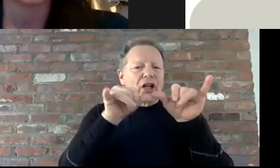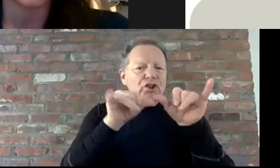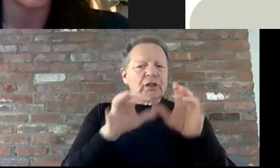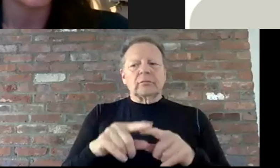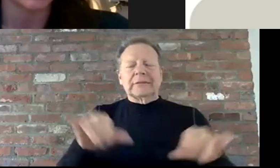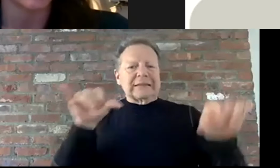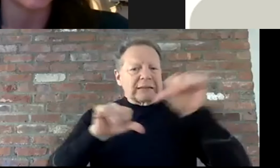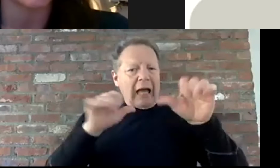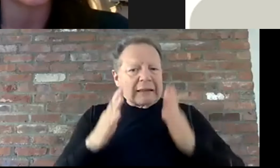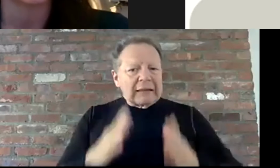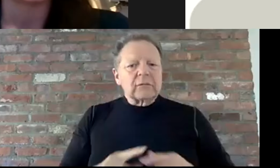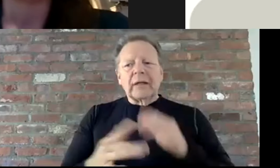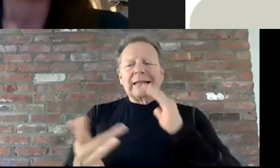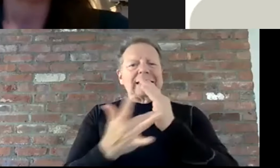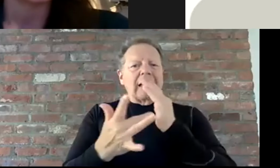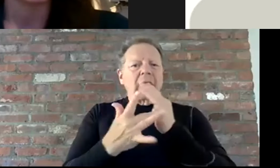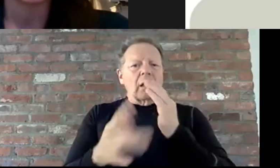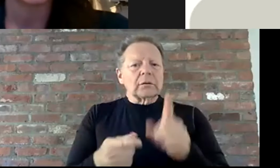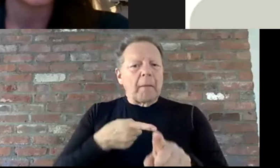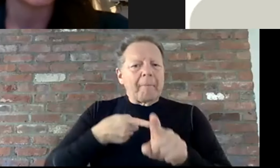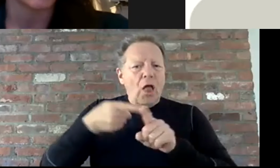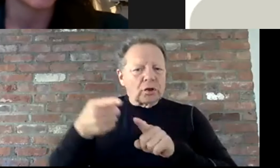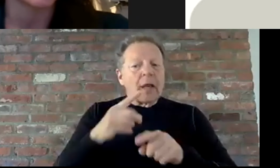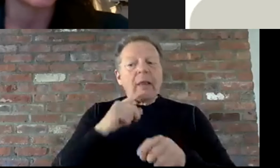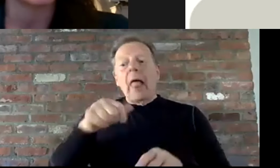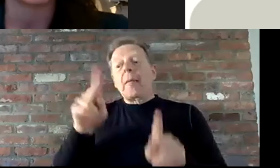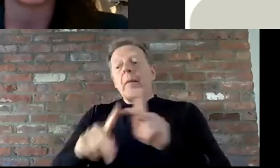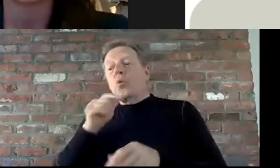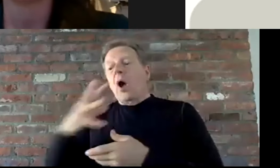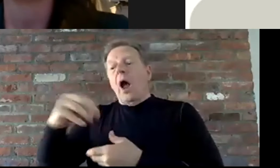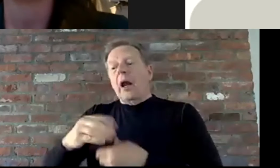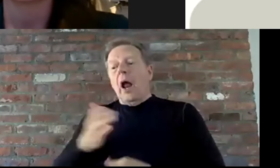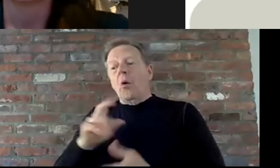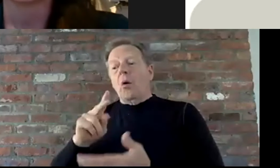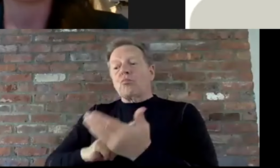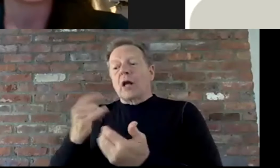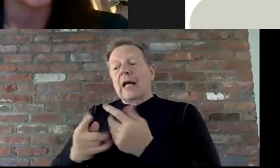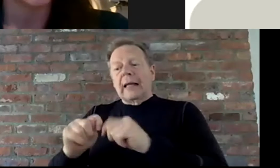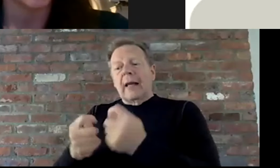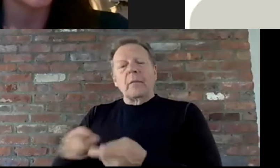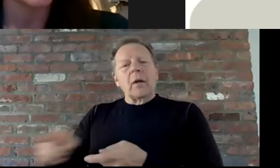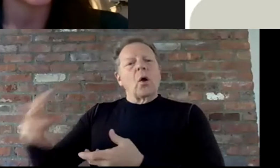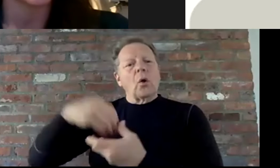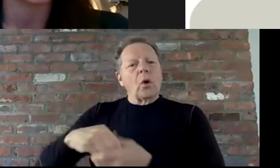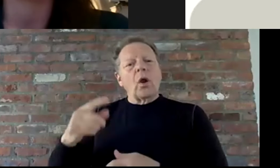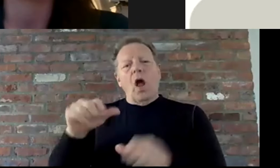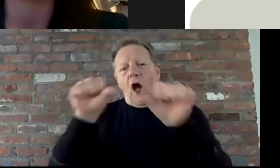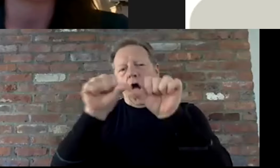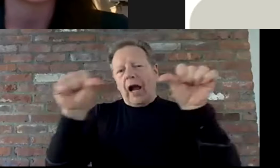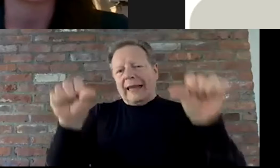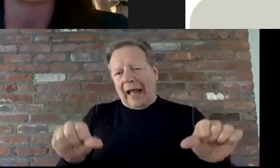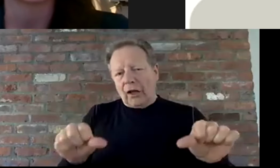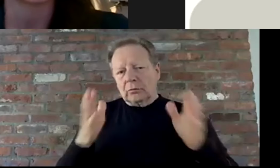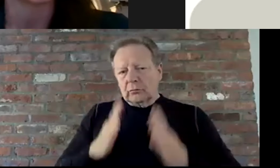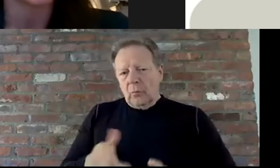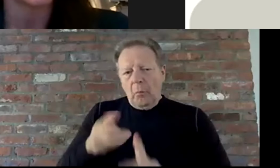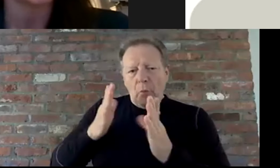scientists, technical specialists, and then the other folks on the project team include one architecture, who is